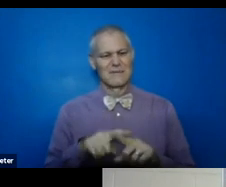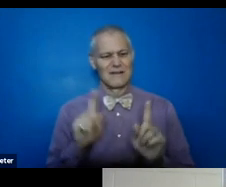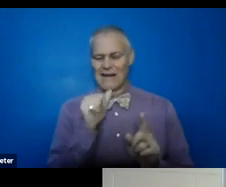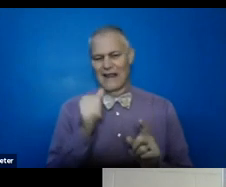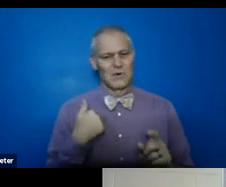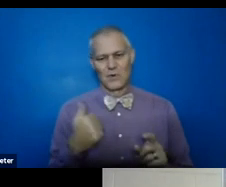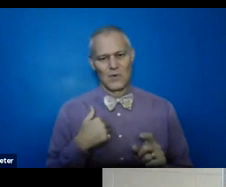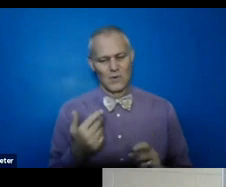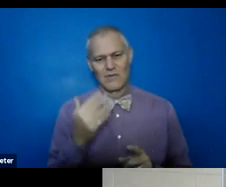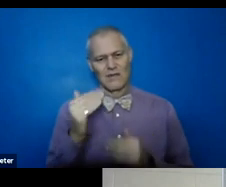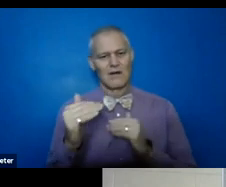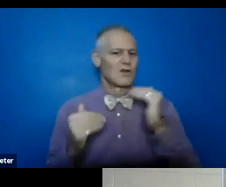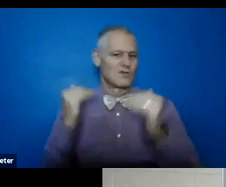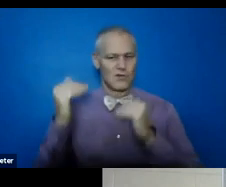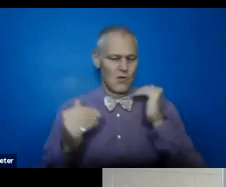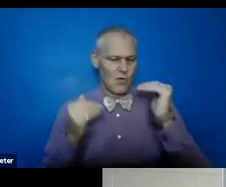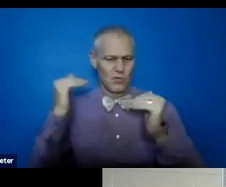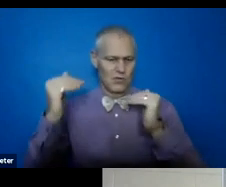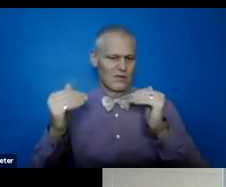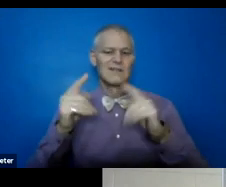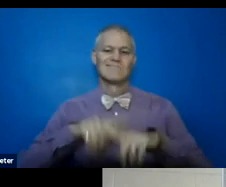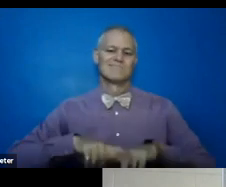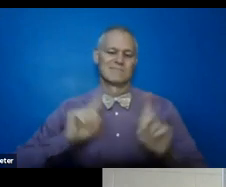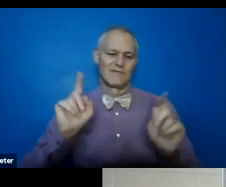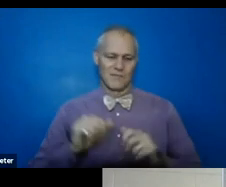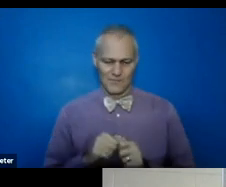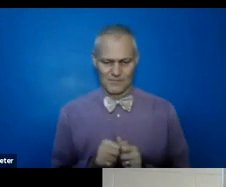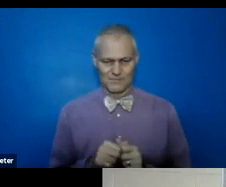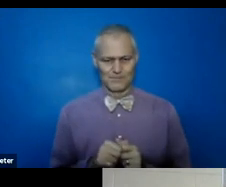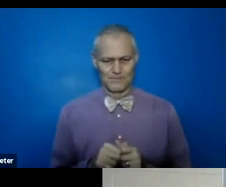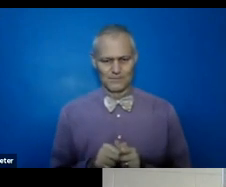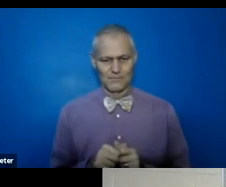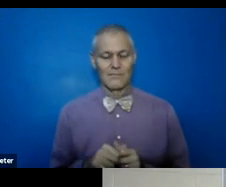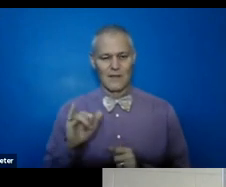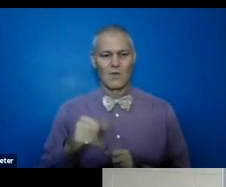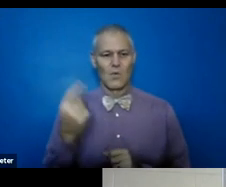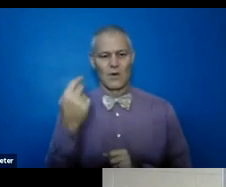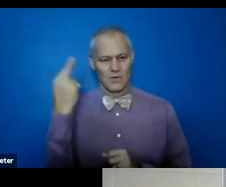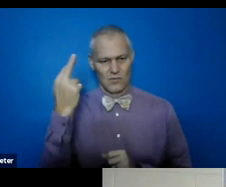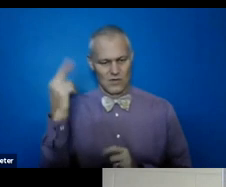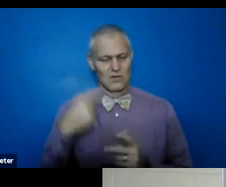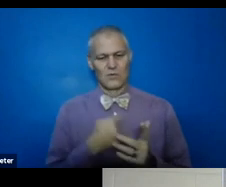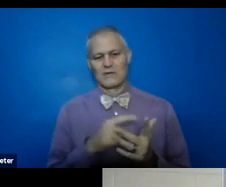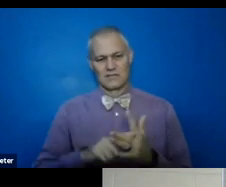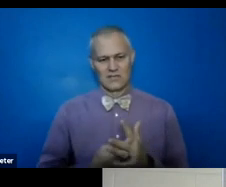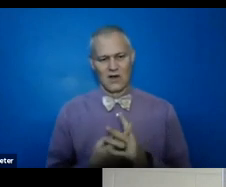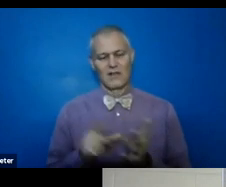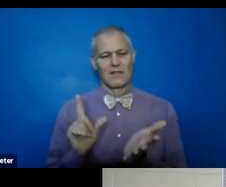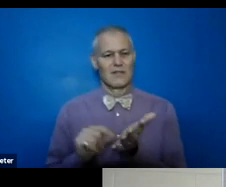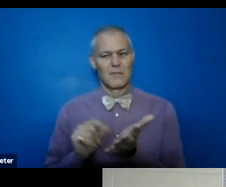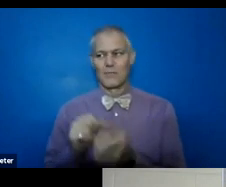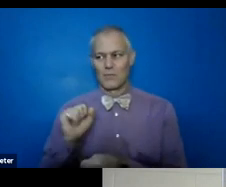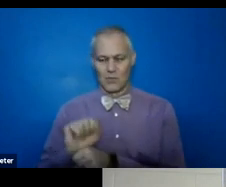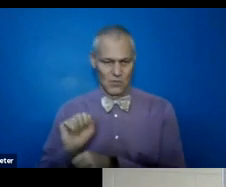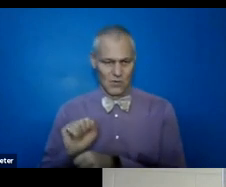we're working with adults, and that's completely different. And so that's one of the reasons that we started the print shop, because